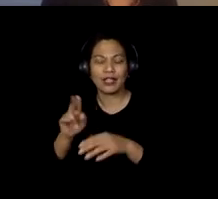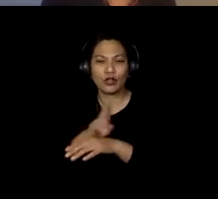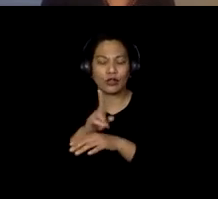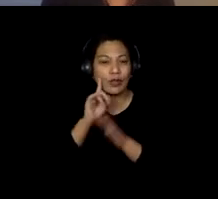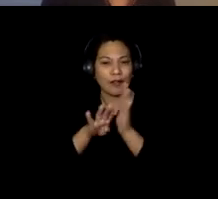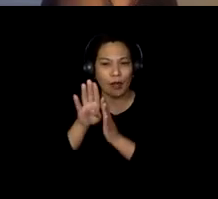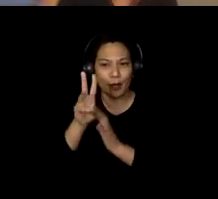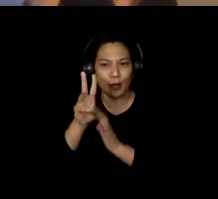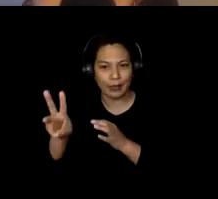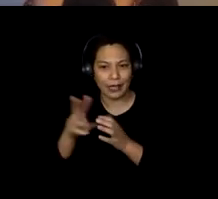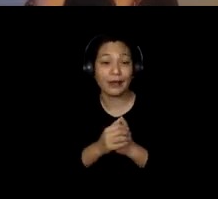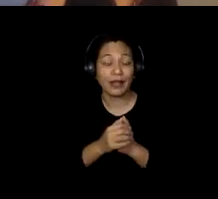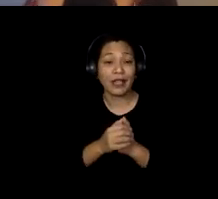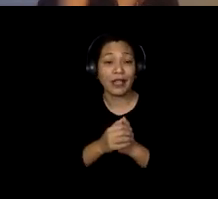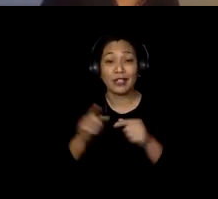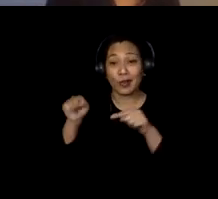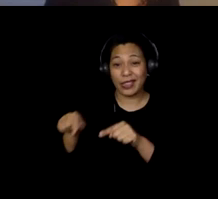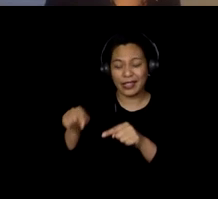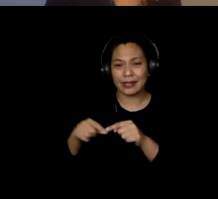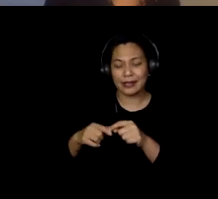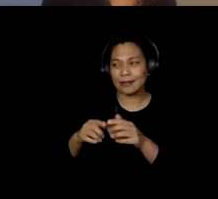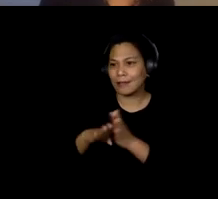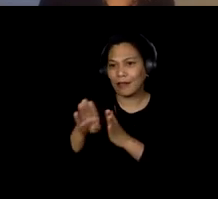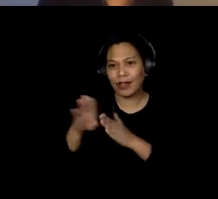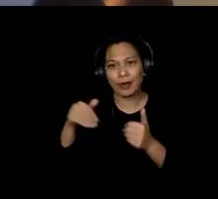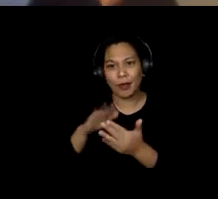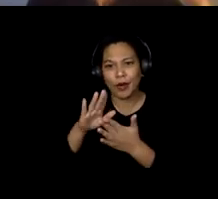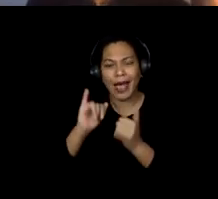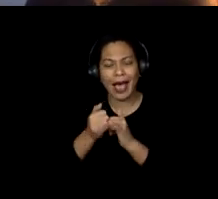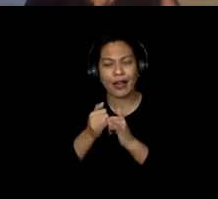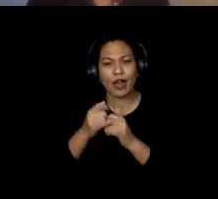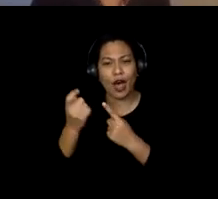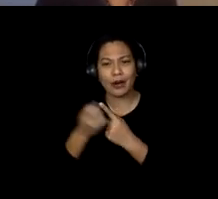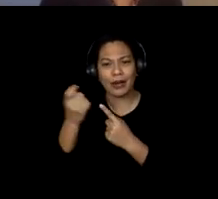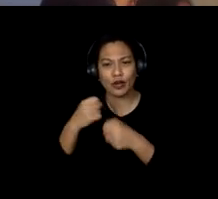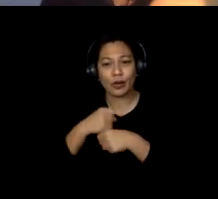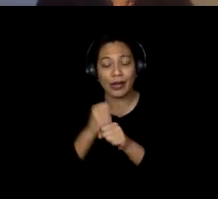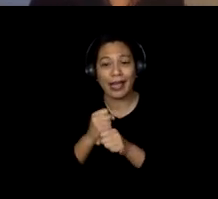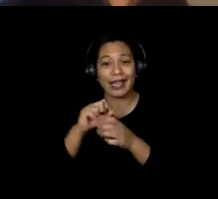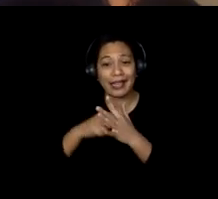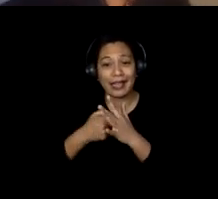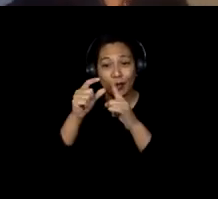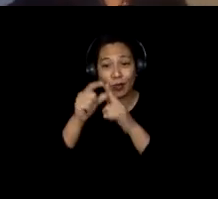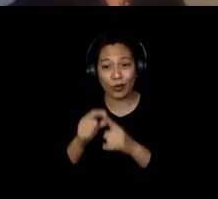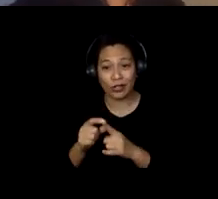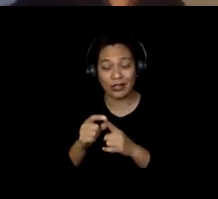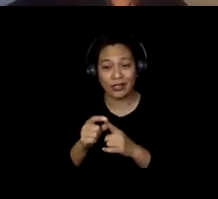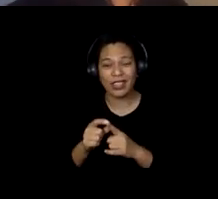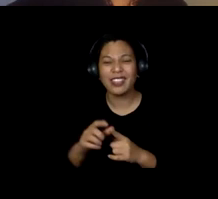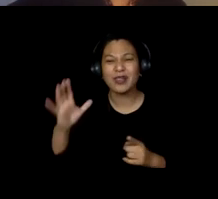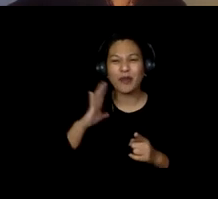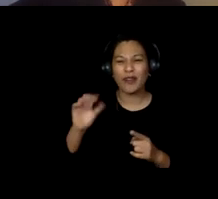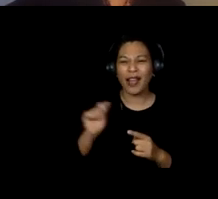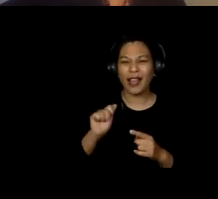management systems are creating ways that you could automate keywords. Instead of having to do all the work that Althea and Sage laid out,